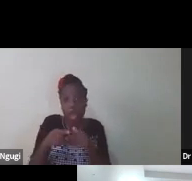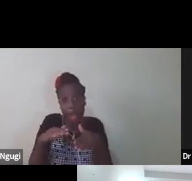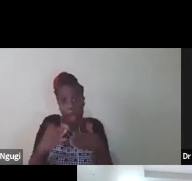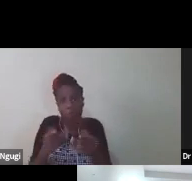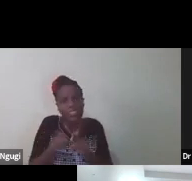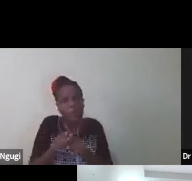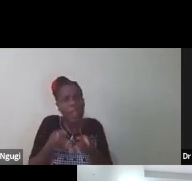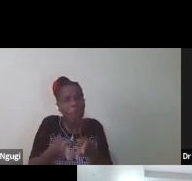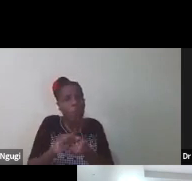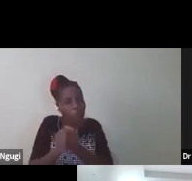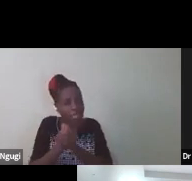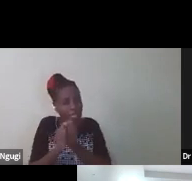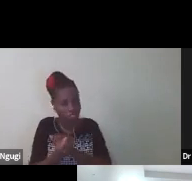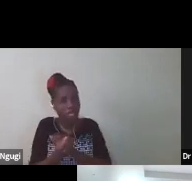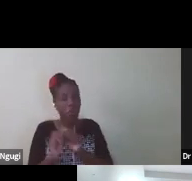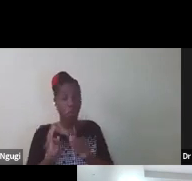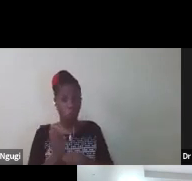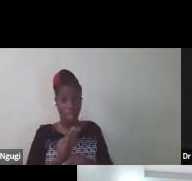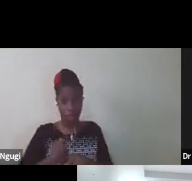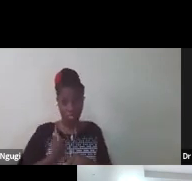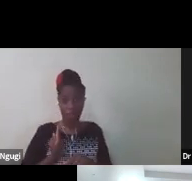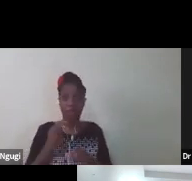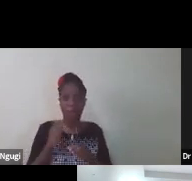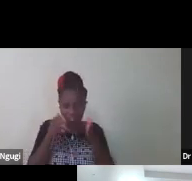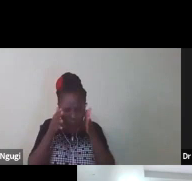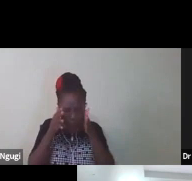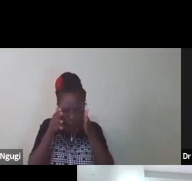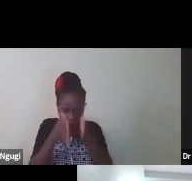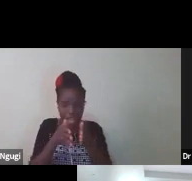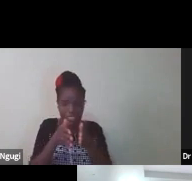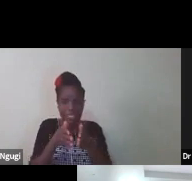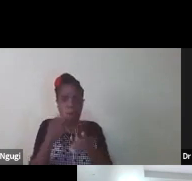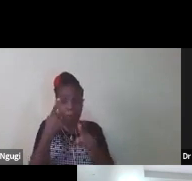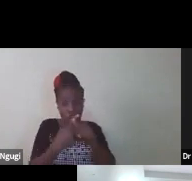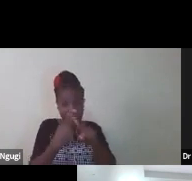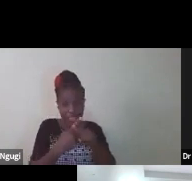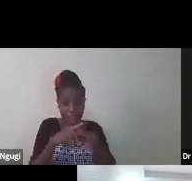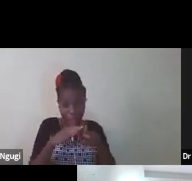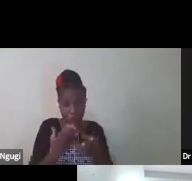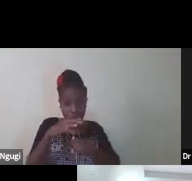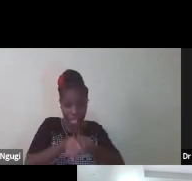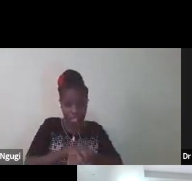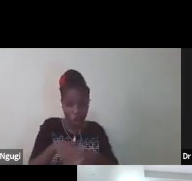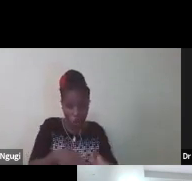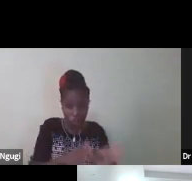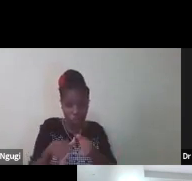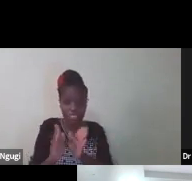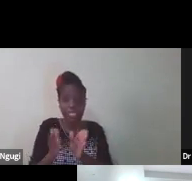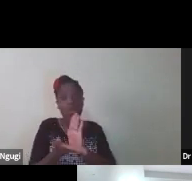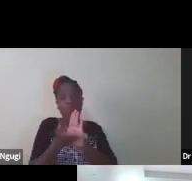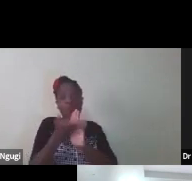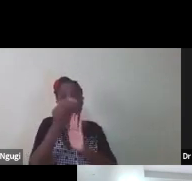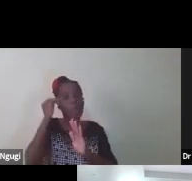there are opportunities. So we need to quickly capitalize positively on these opportunities to spread or to improve mental health